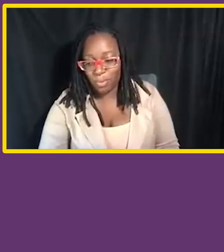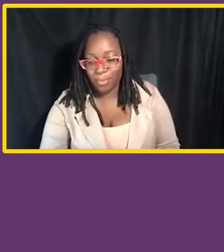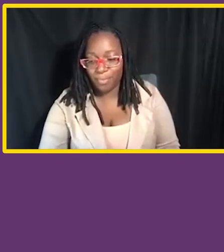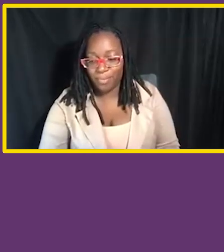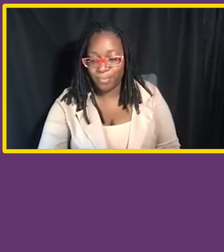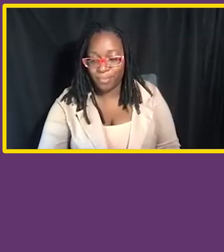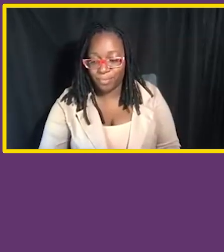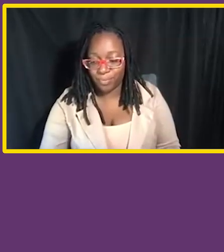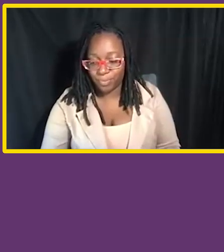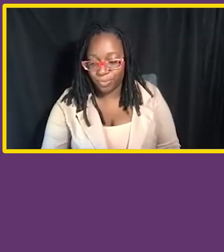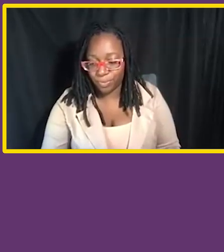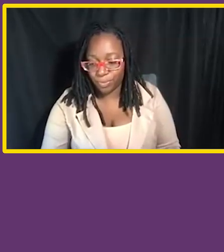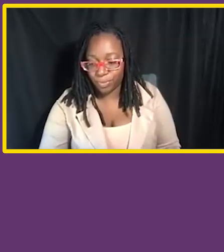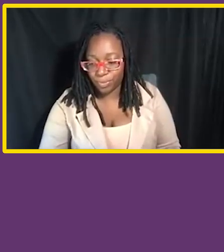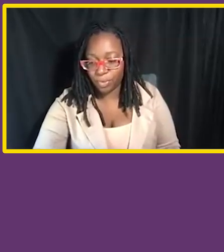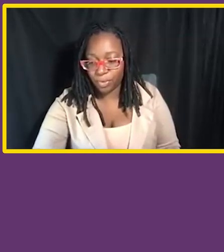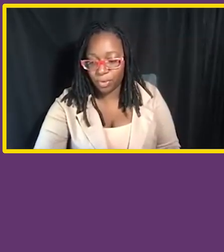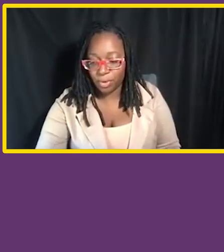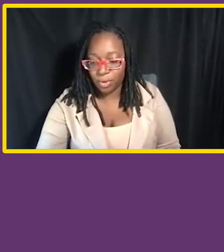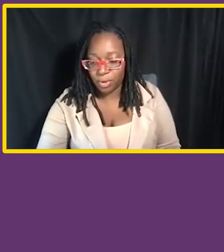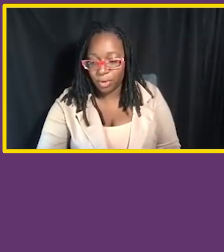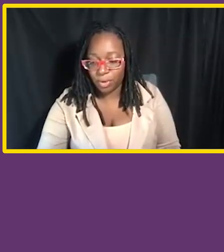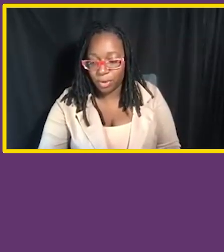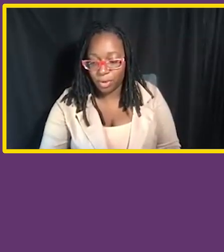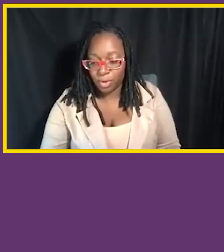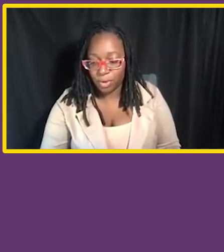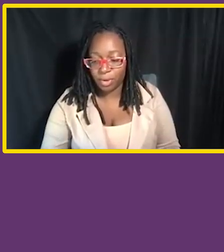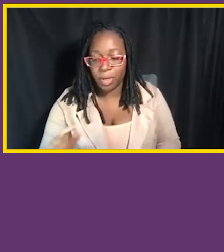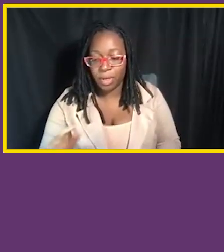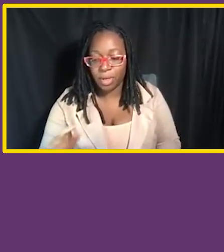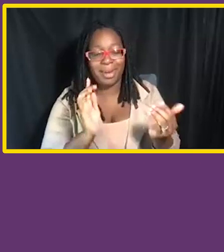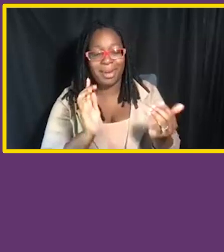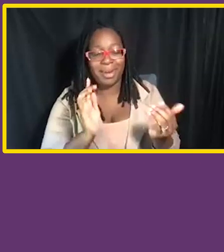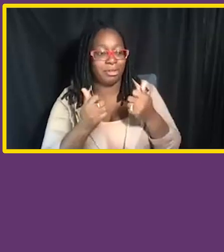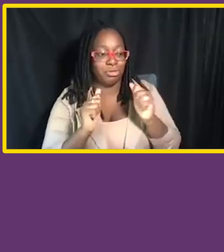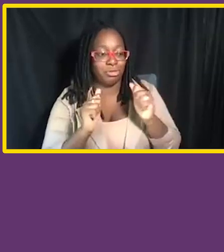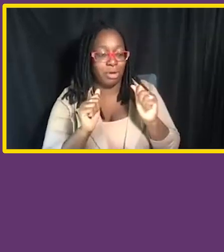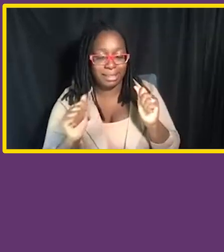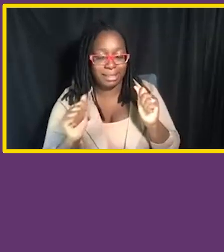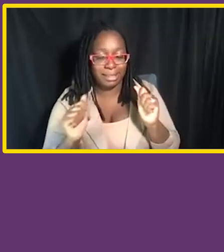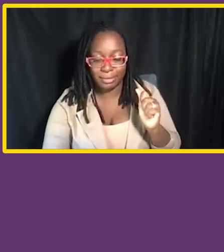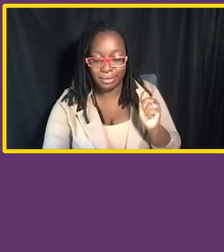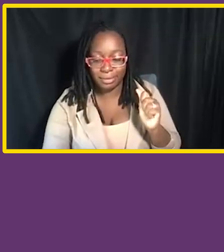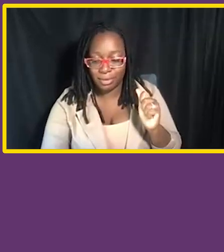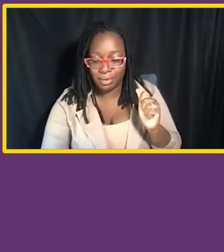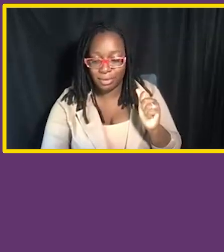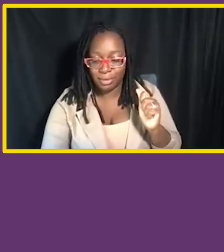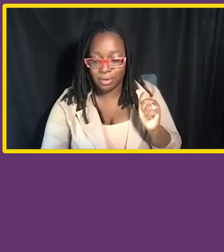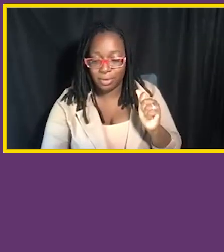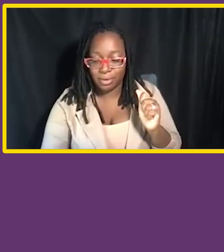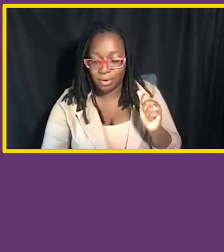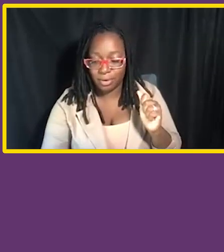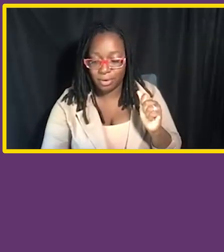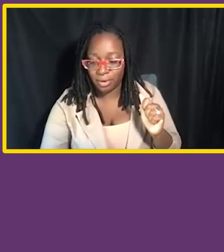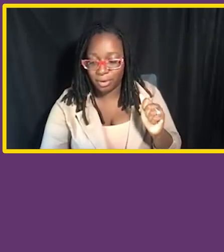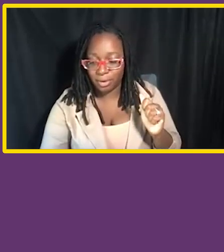And that, but it's also, kind of circling back to the research that, and the survey